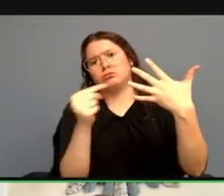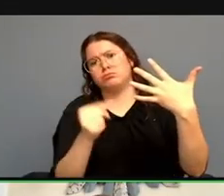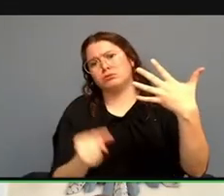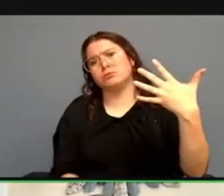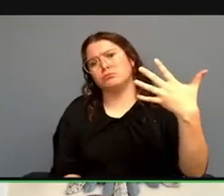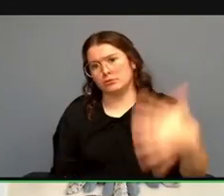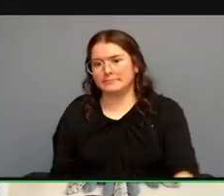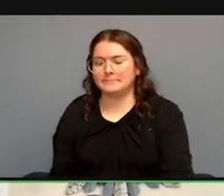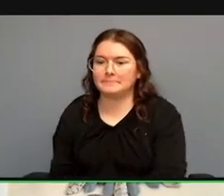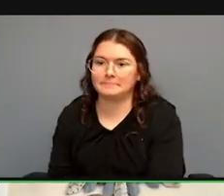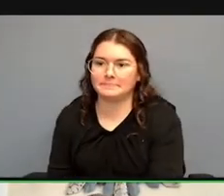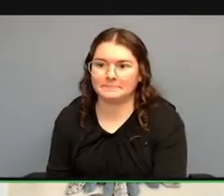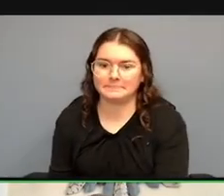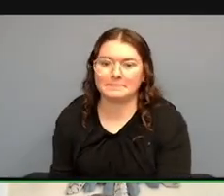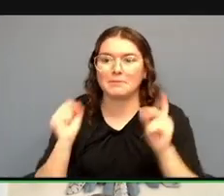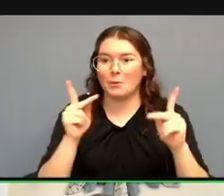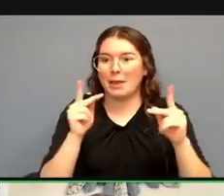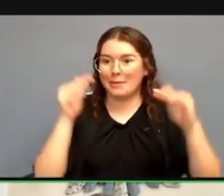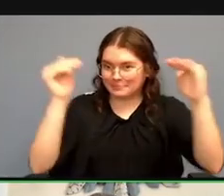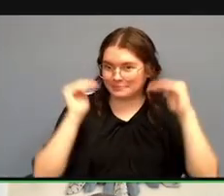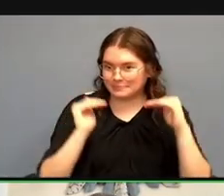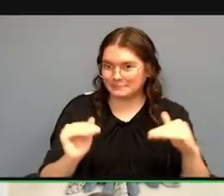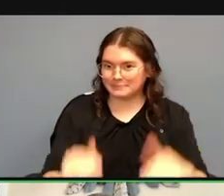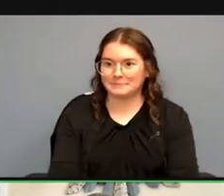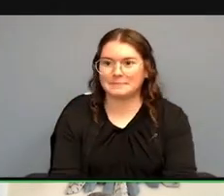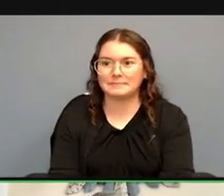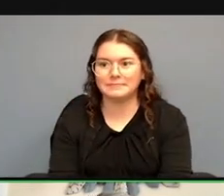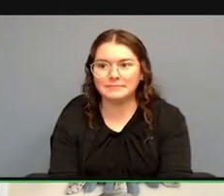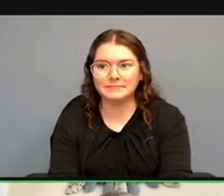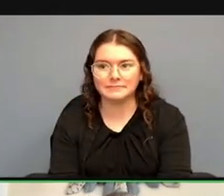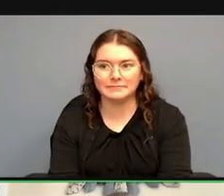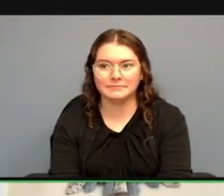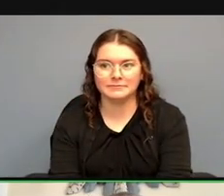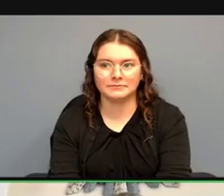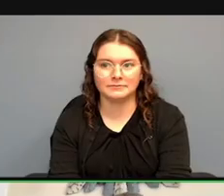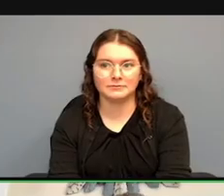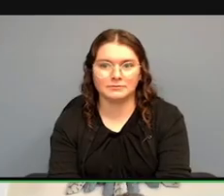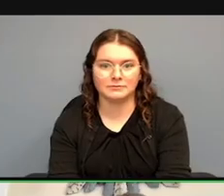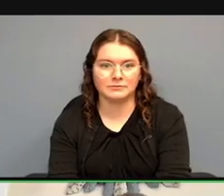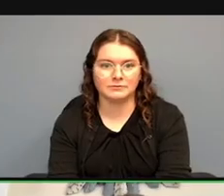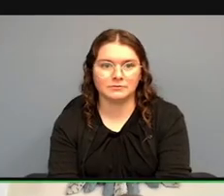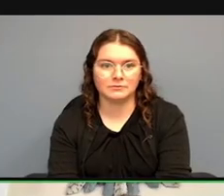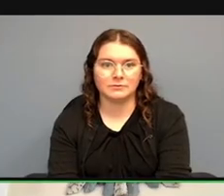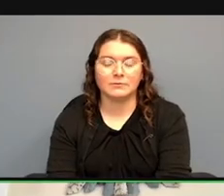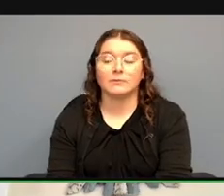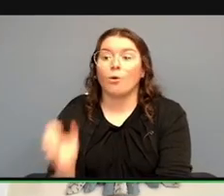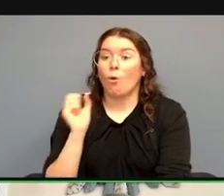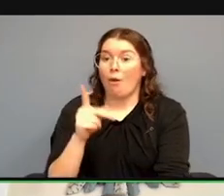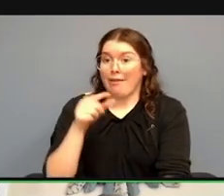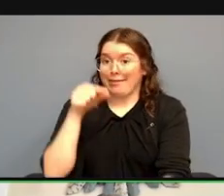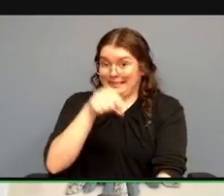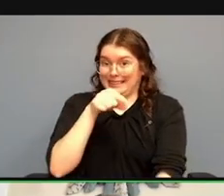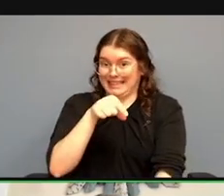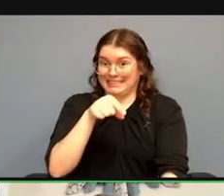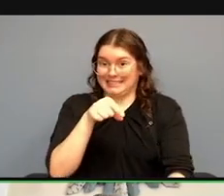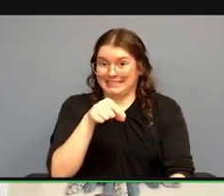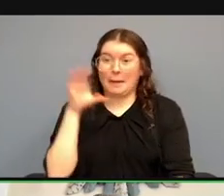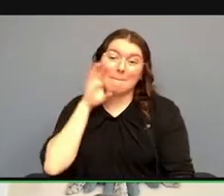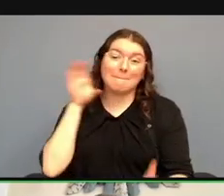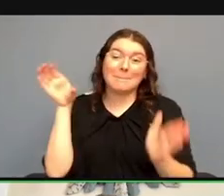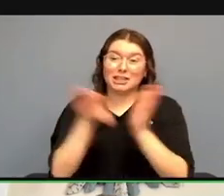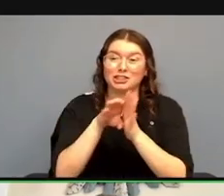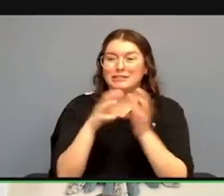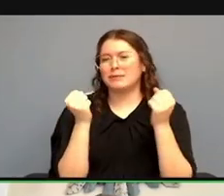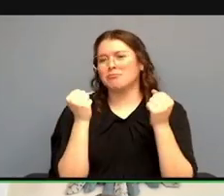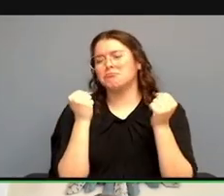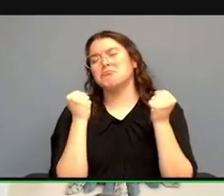Okay, go ahead to the next slide, please. So this is just one of many examples